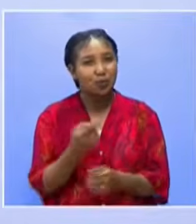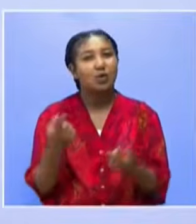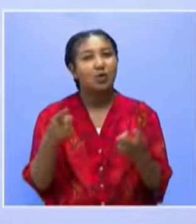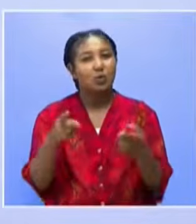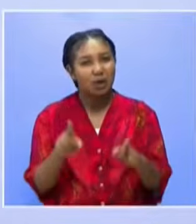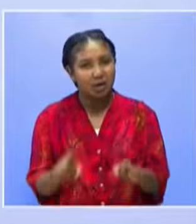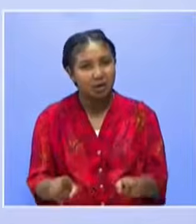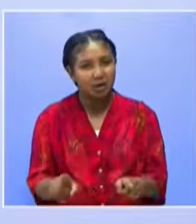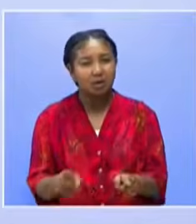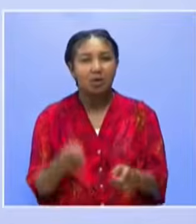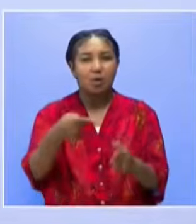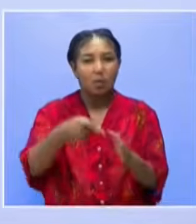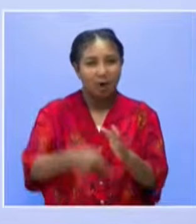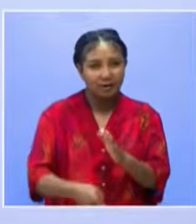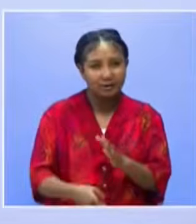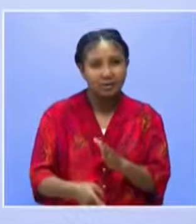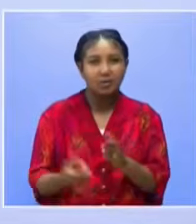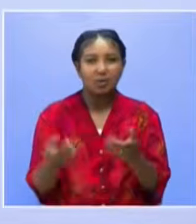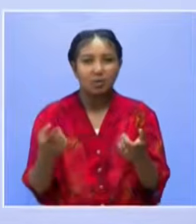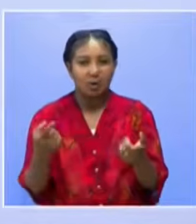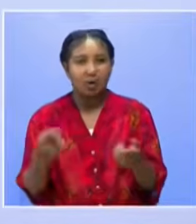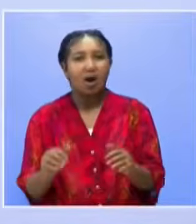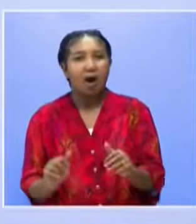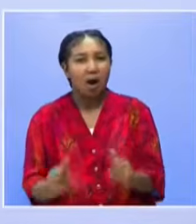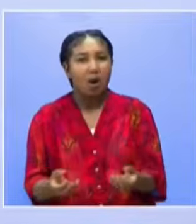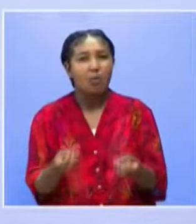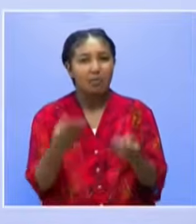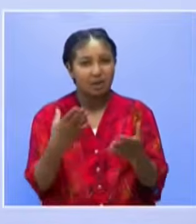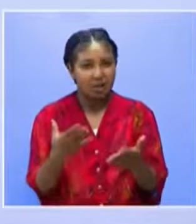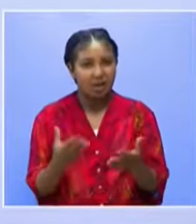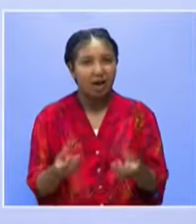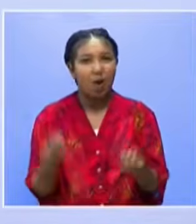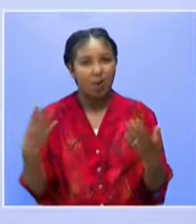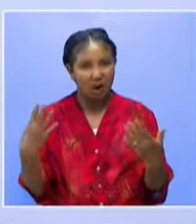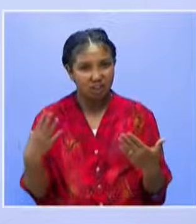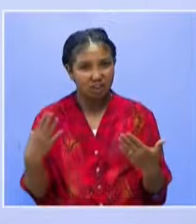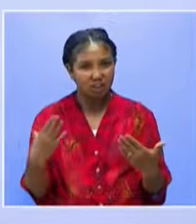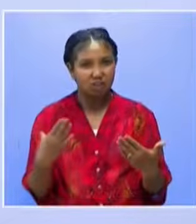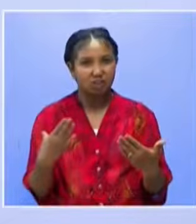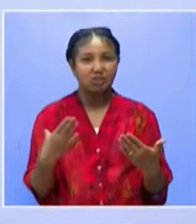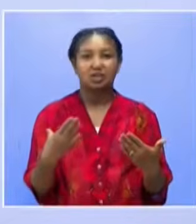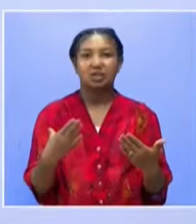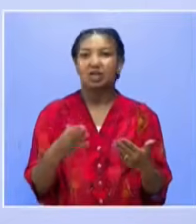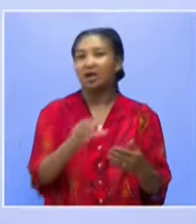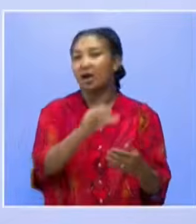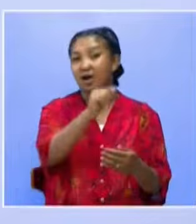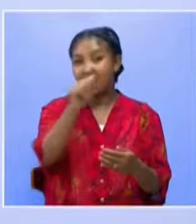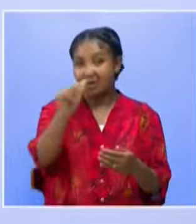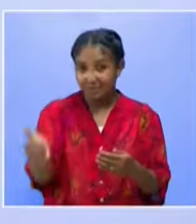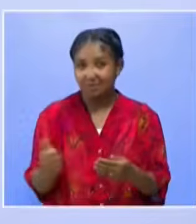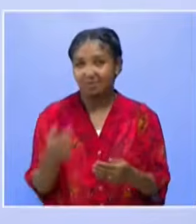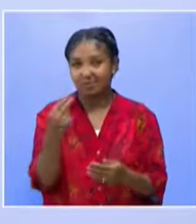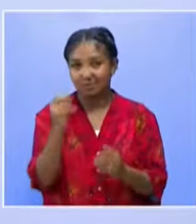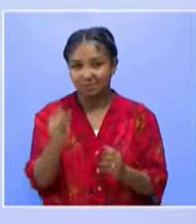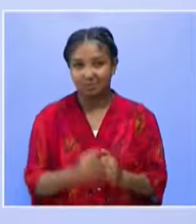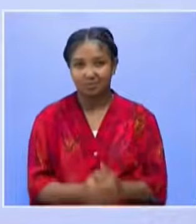where, what, when, how many, or how much, how many, and the others can be used.